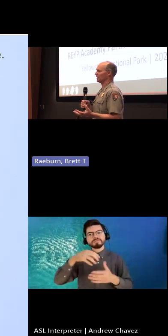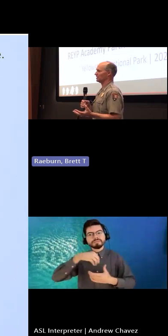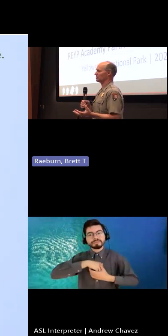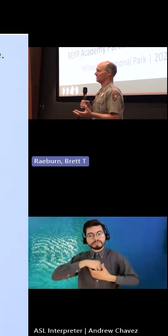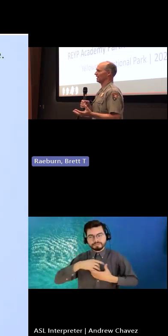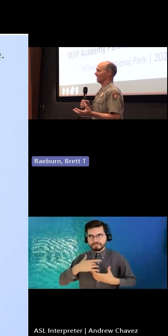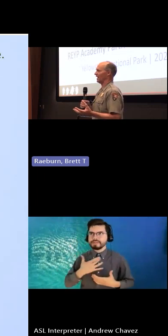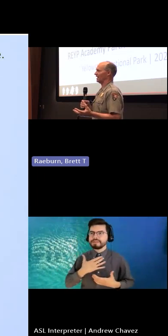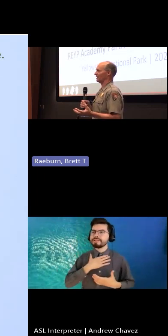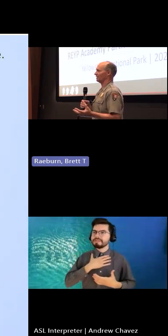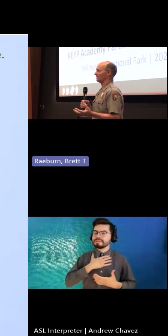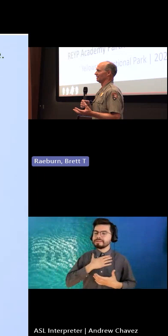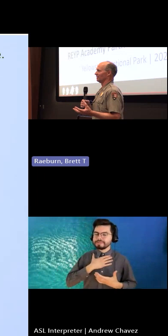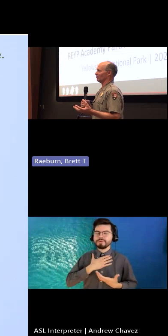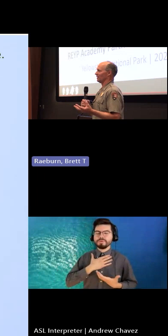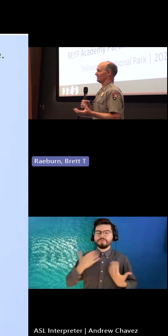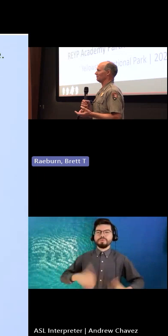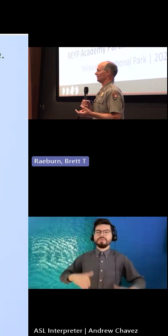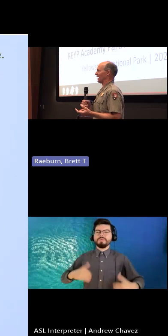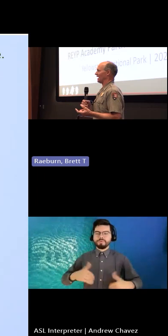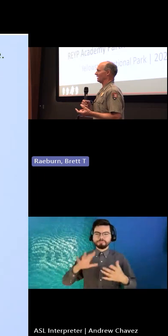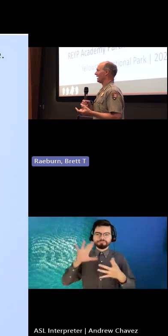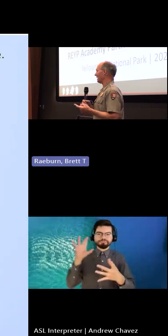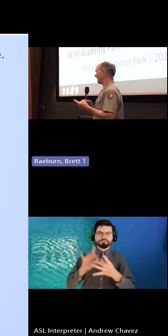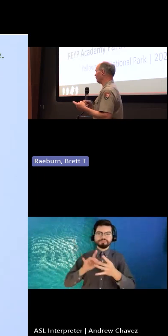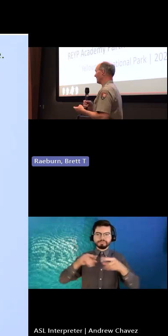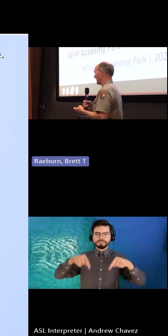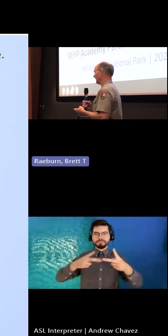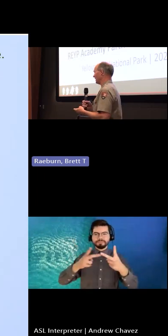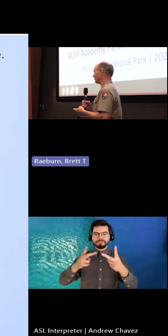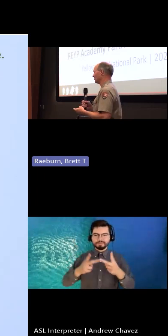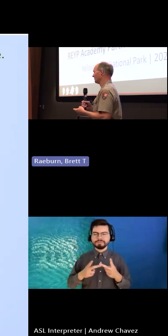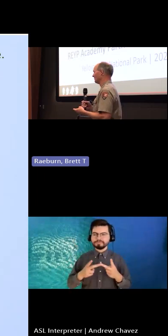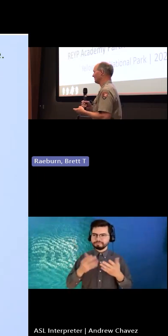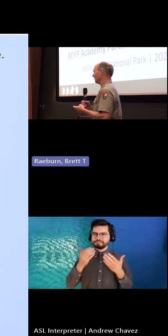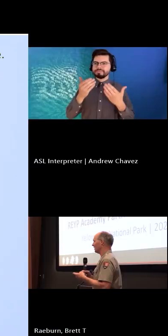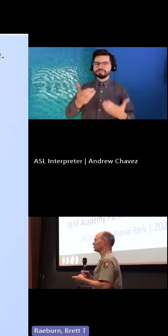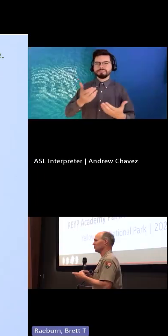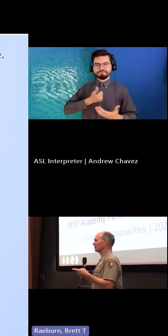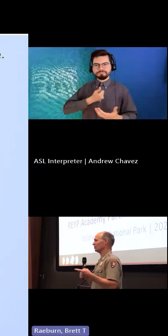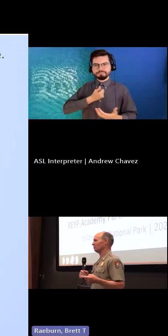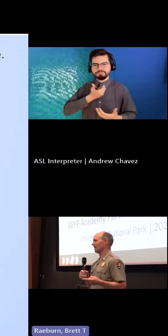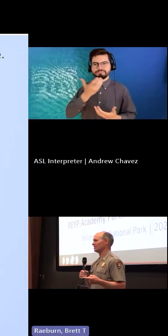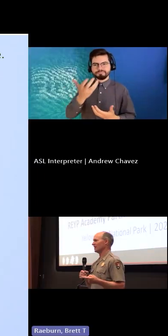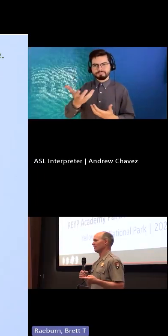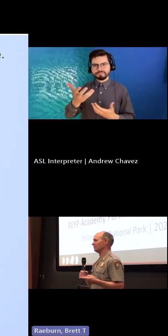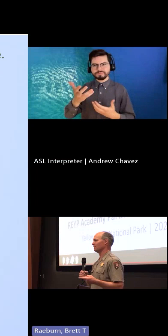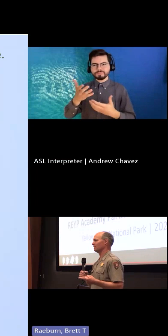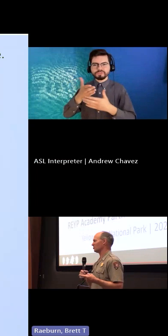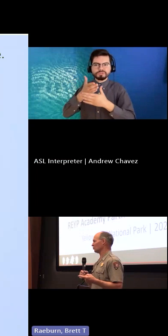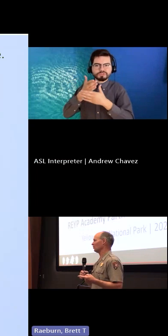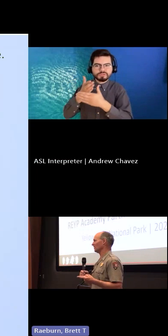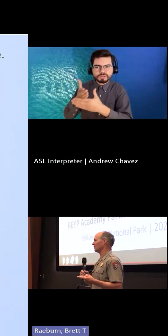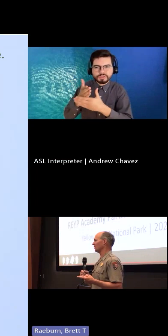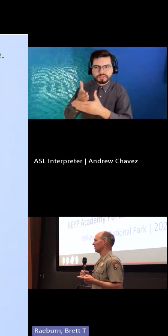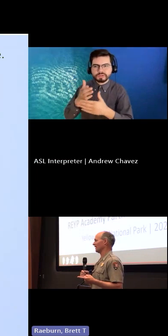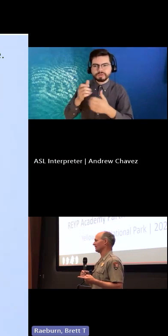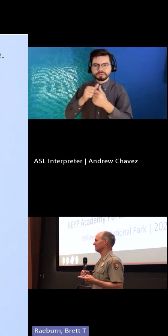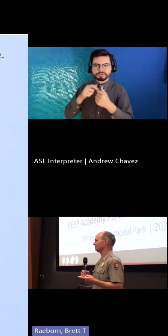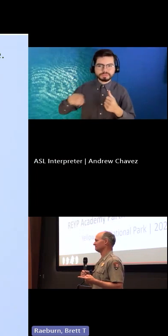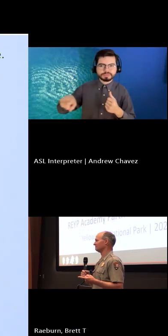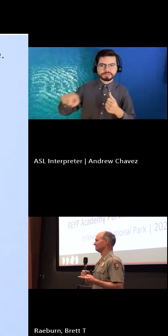this place. And remember that at every age, unstructured playtime is a really